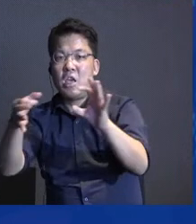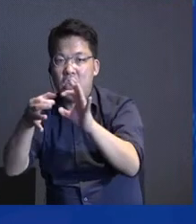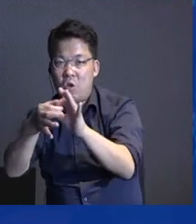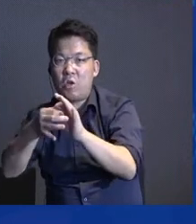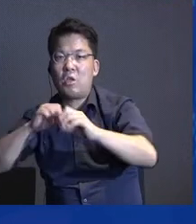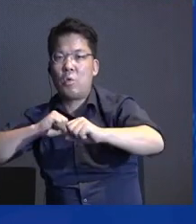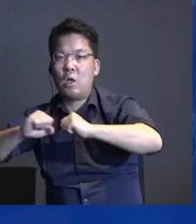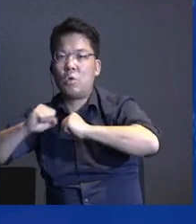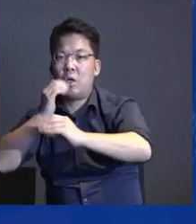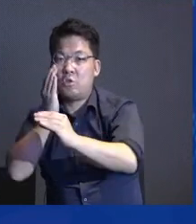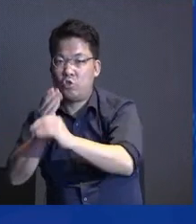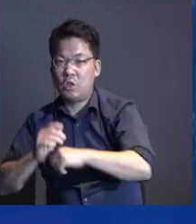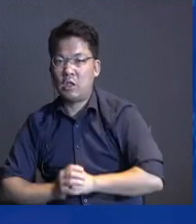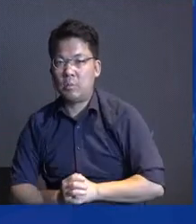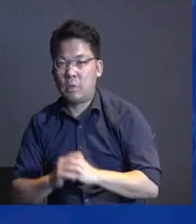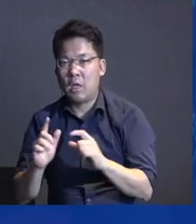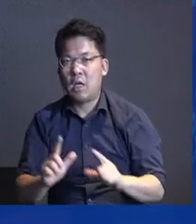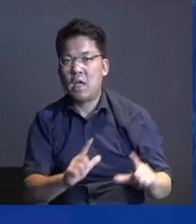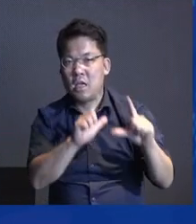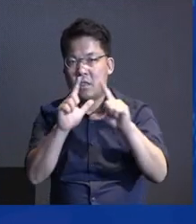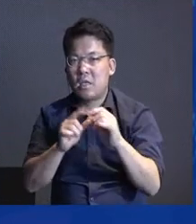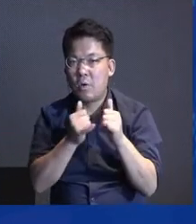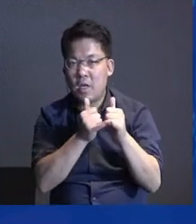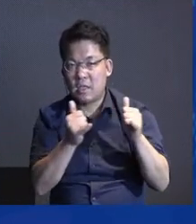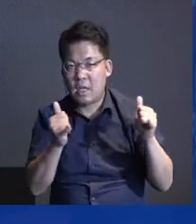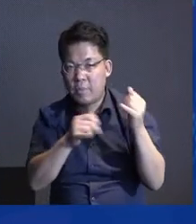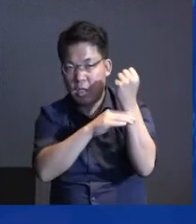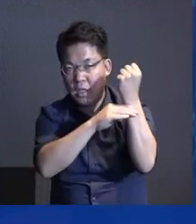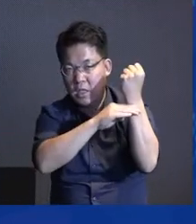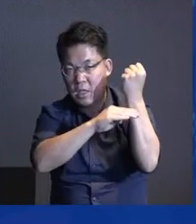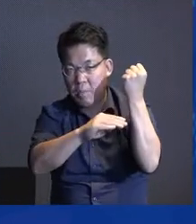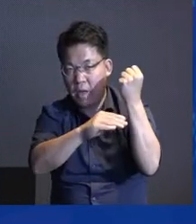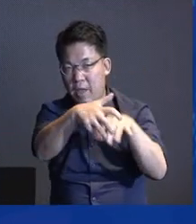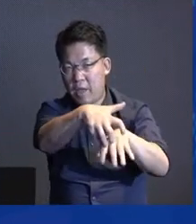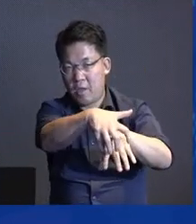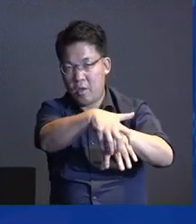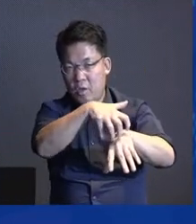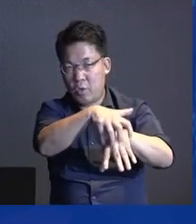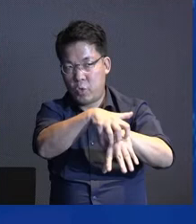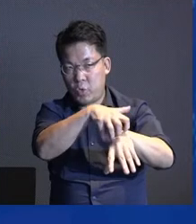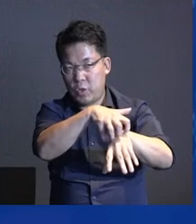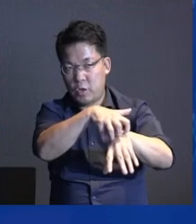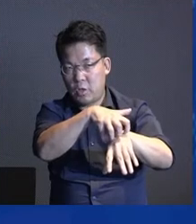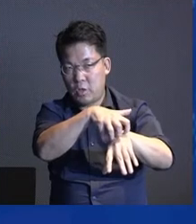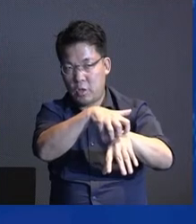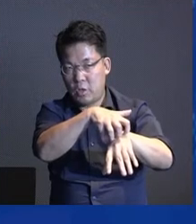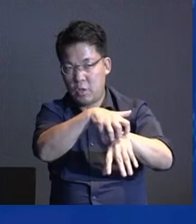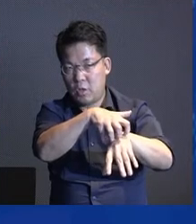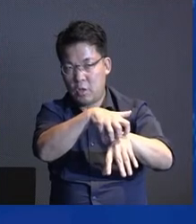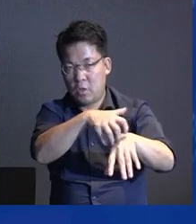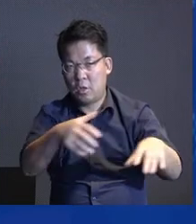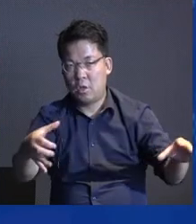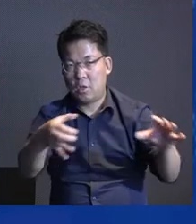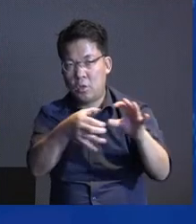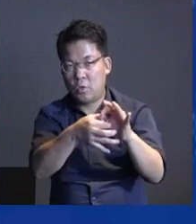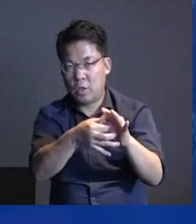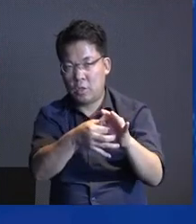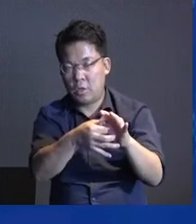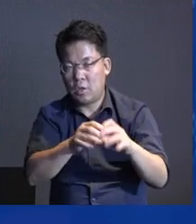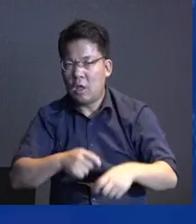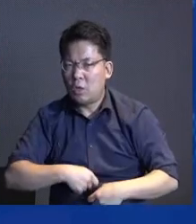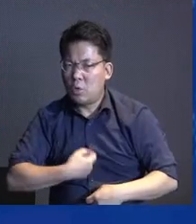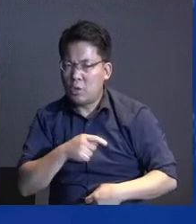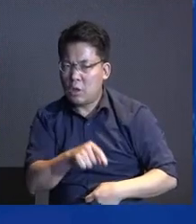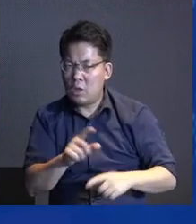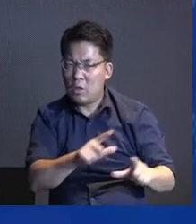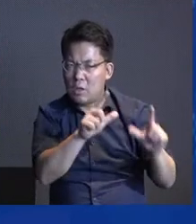this collaboration of various sectors is usually difficult in other parts of Japan because of the conflicts among the